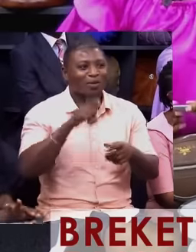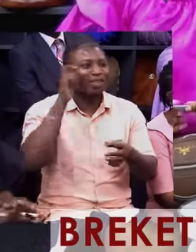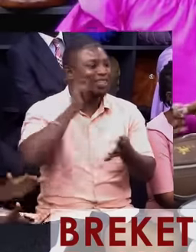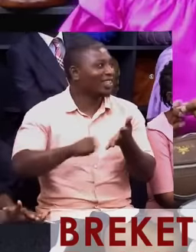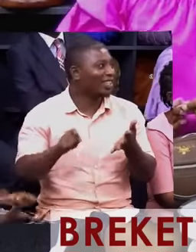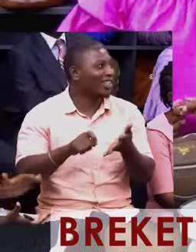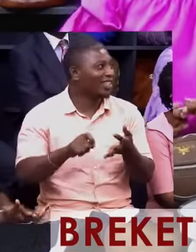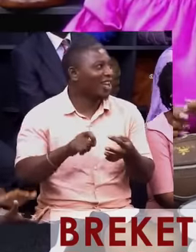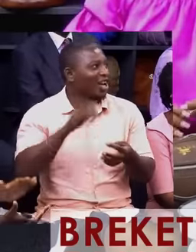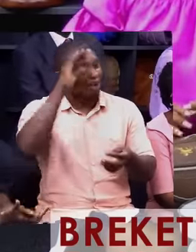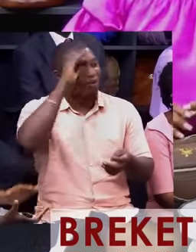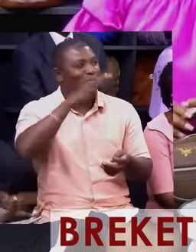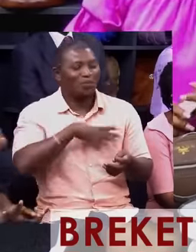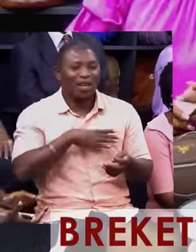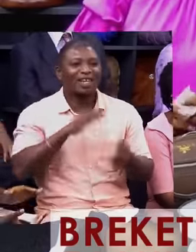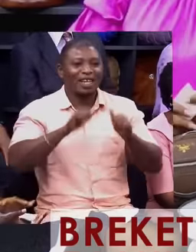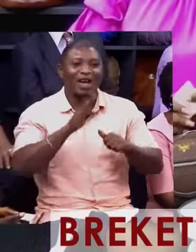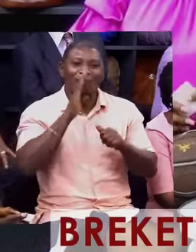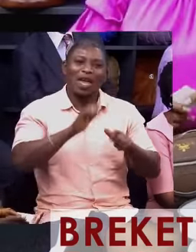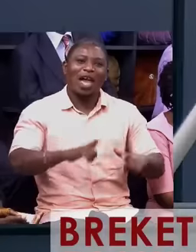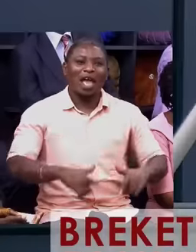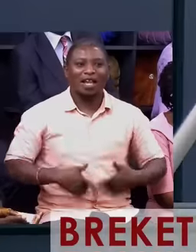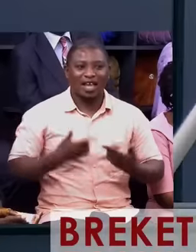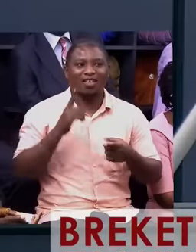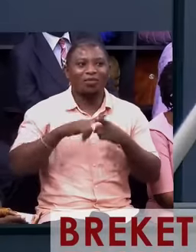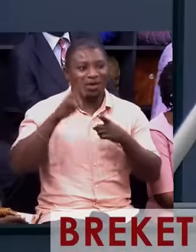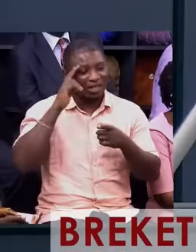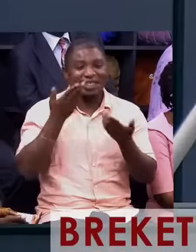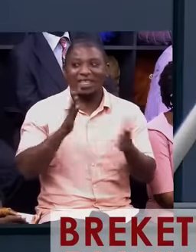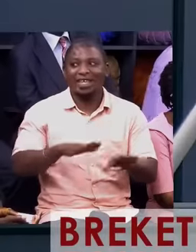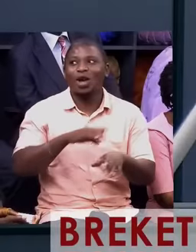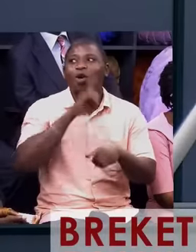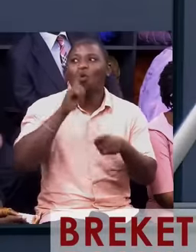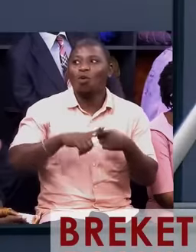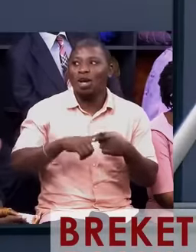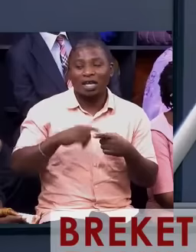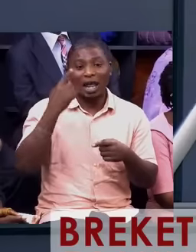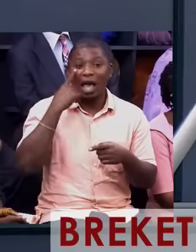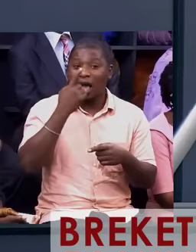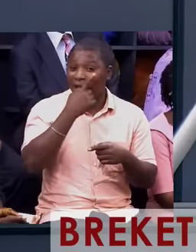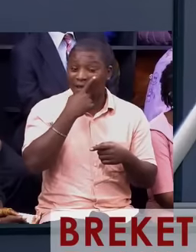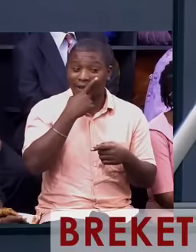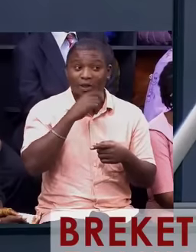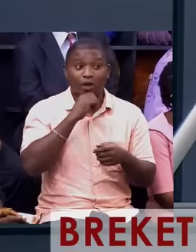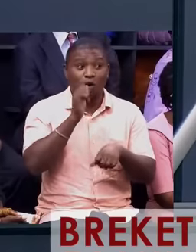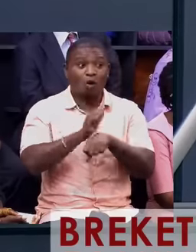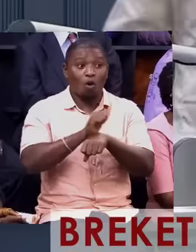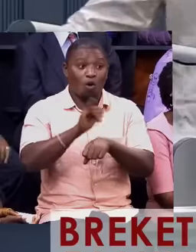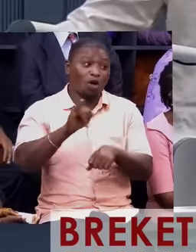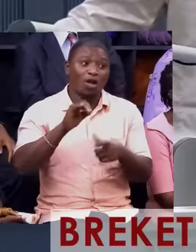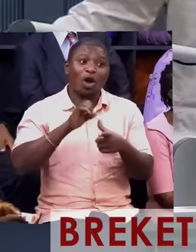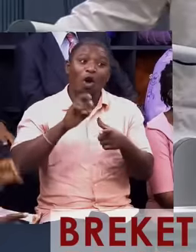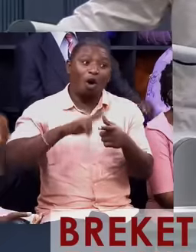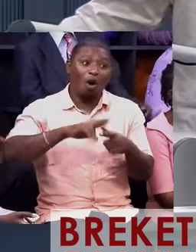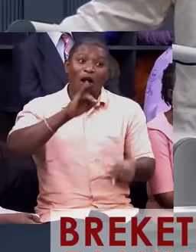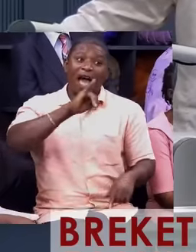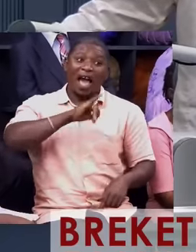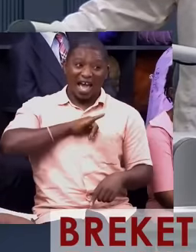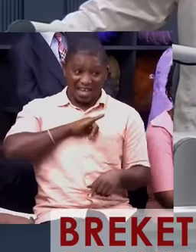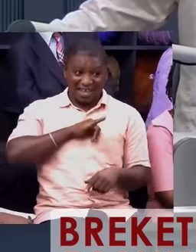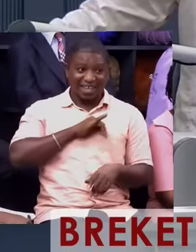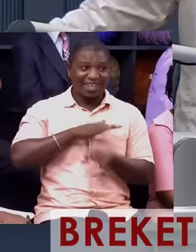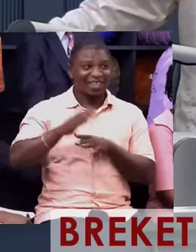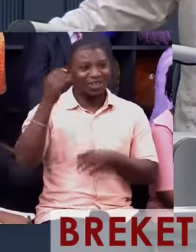secetary man alive but you don't die when eyes don't go oh I don't